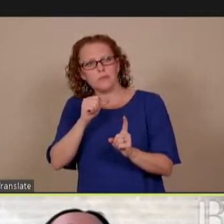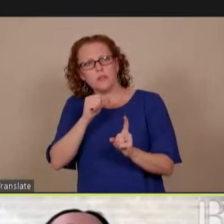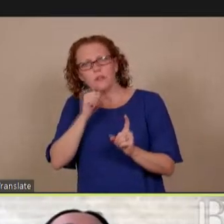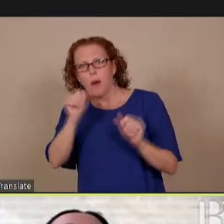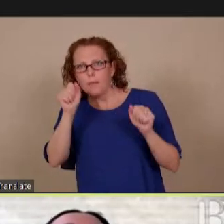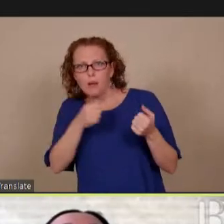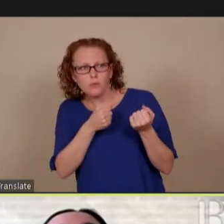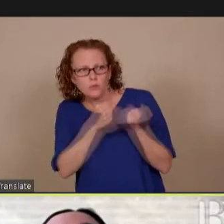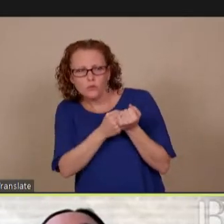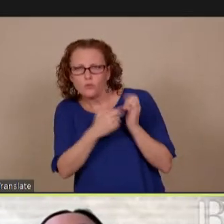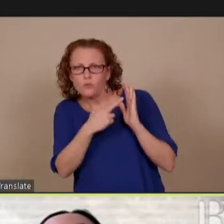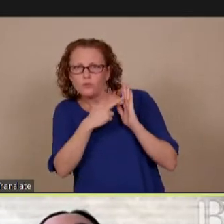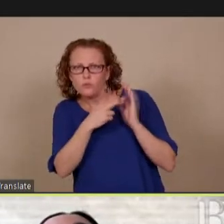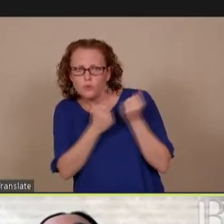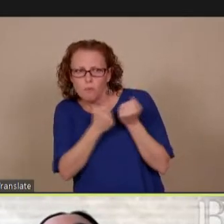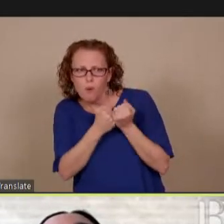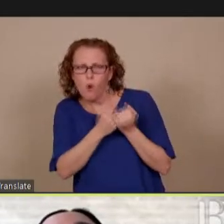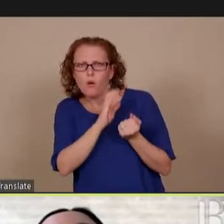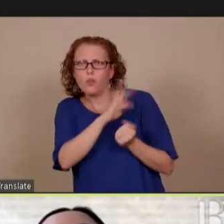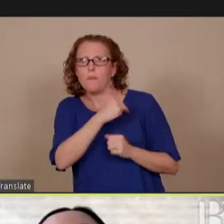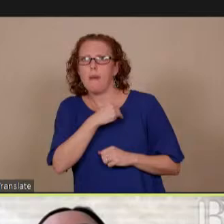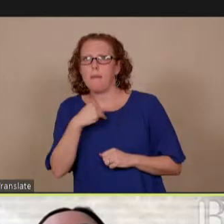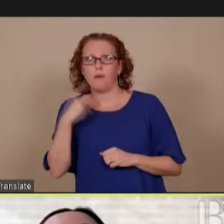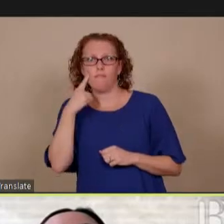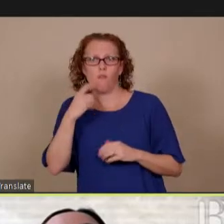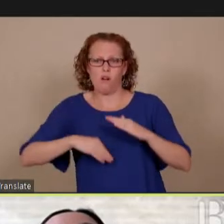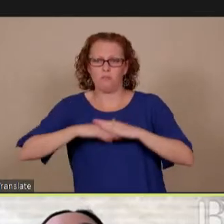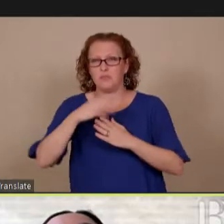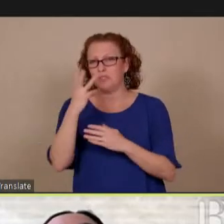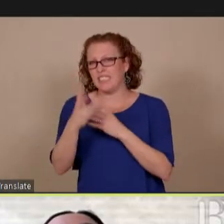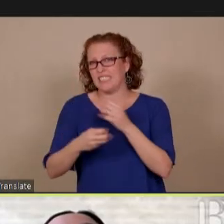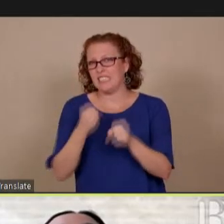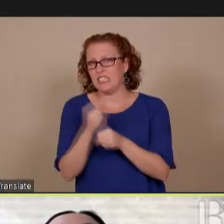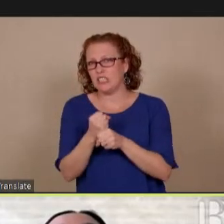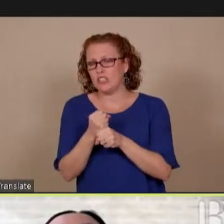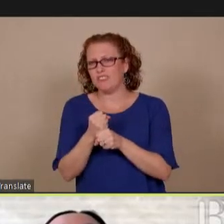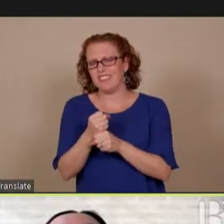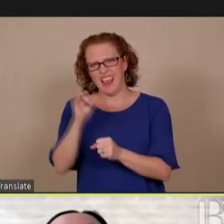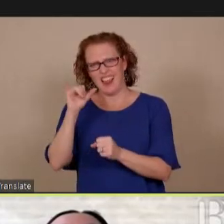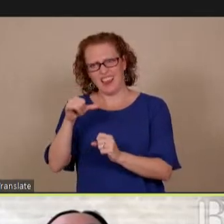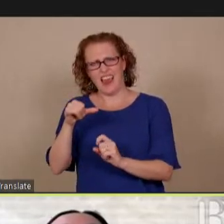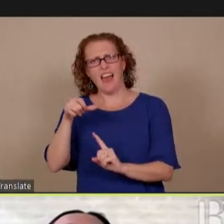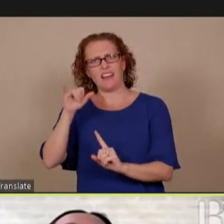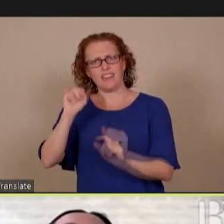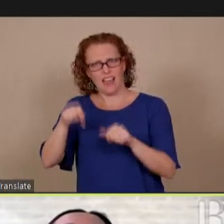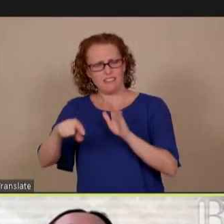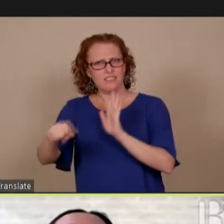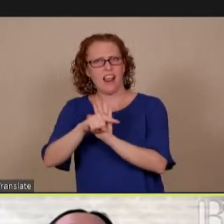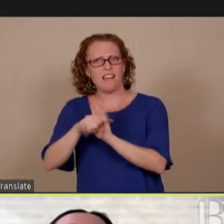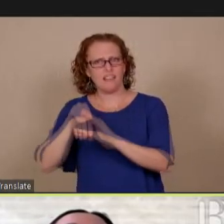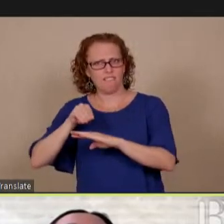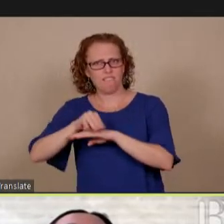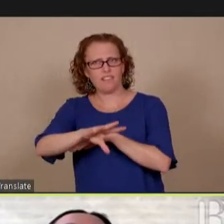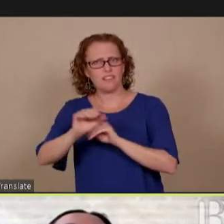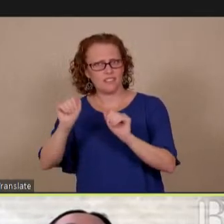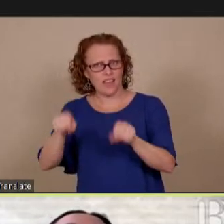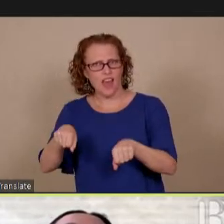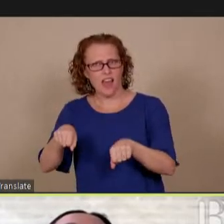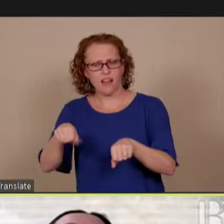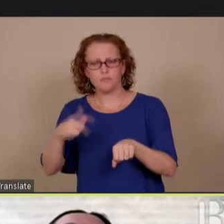impact. And then of course you have the converse, which is some voters who shift election years may go